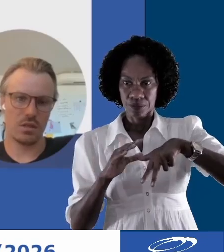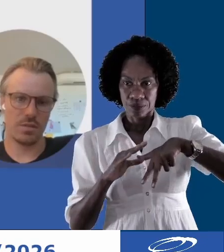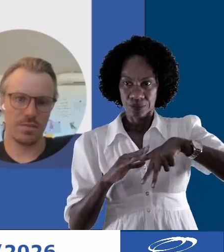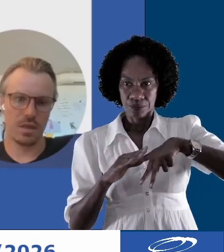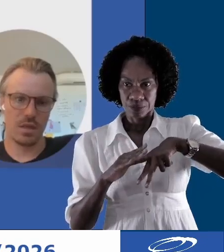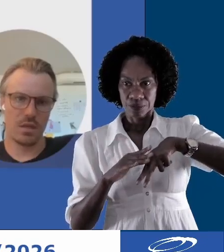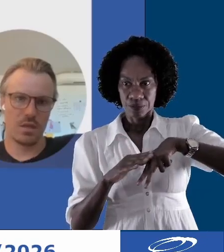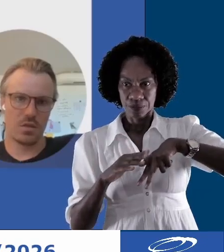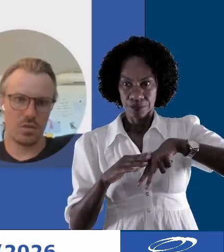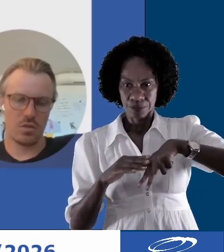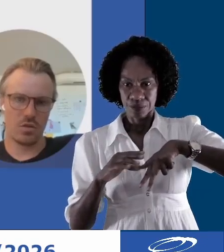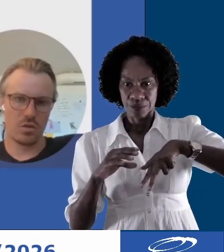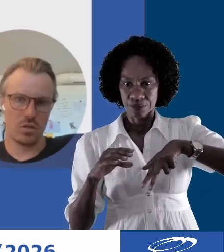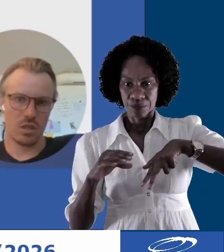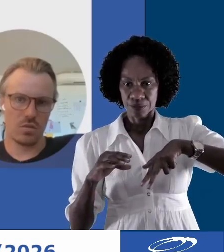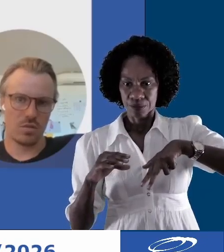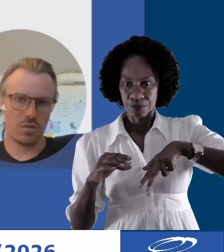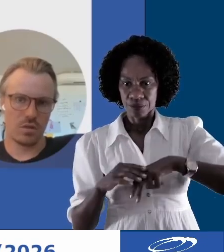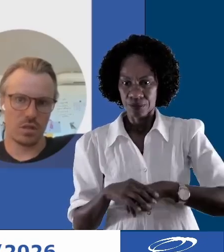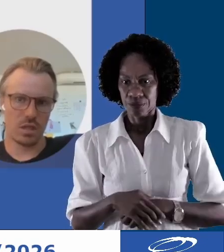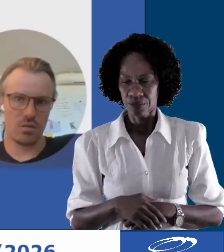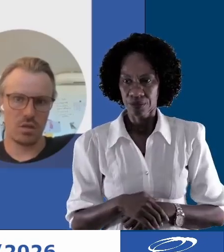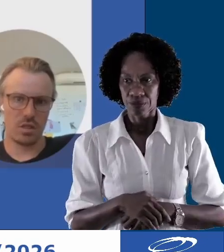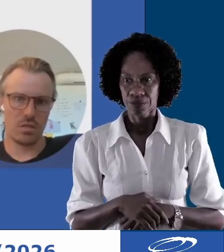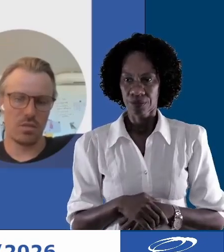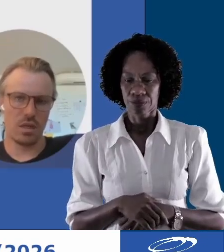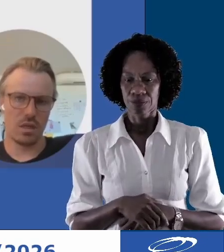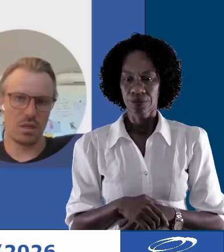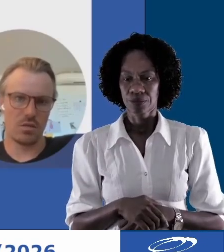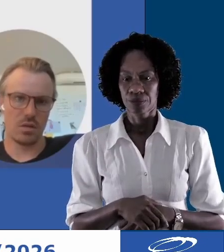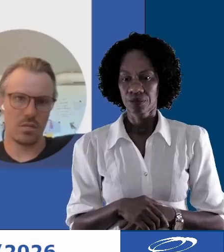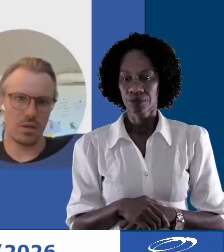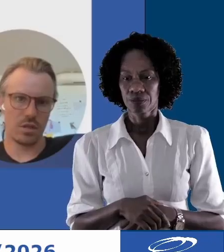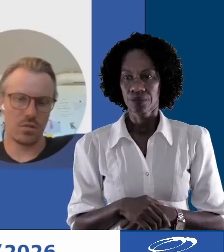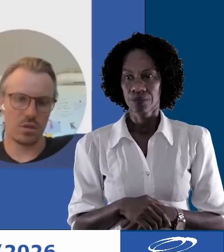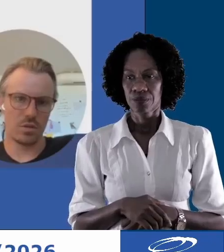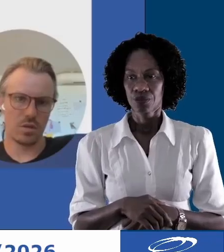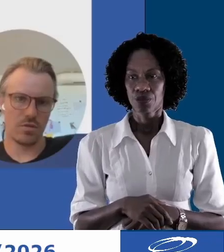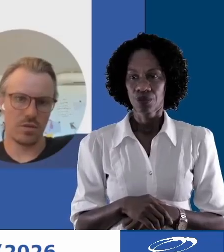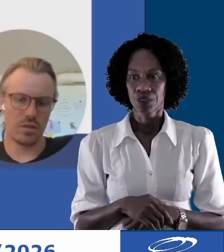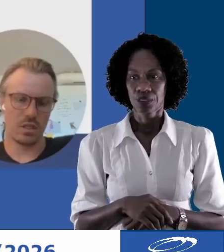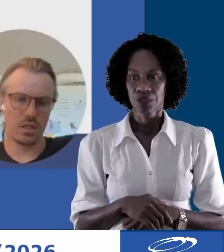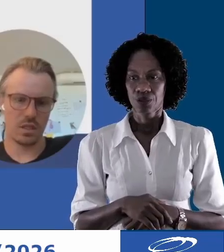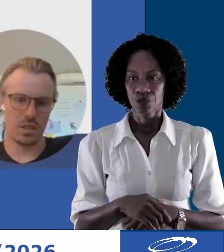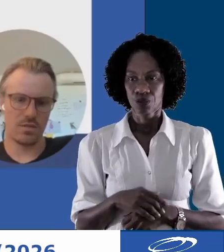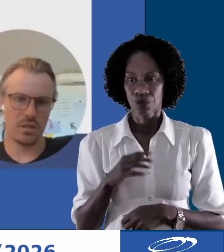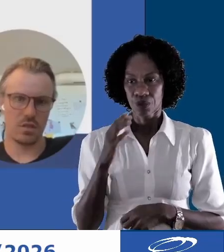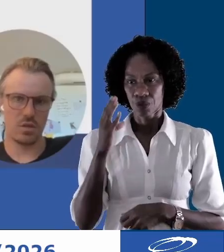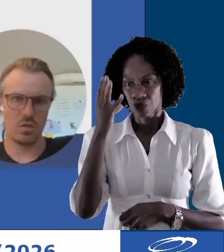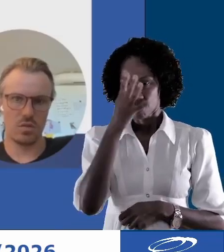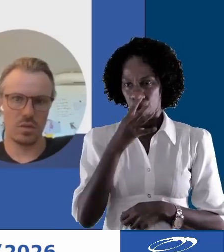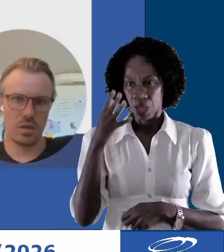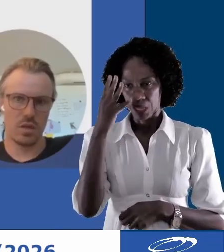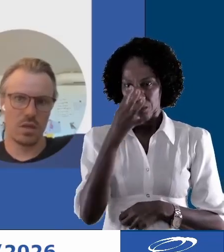anesthesia. So the surgery time was 4 to 6 hours and the mean arterial pressure was between 56 and